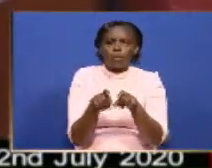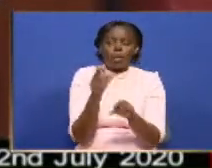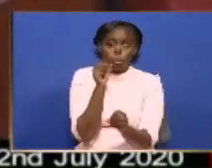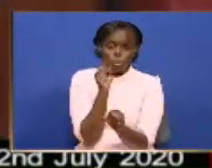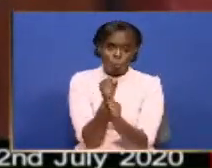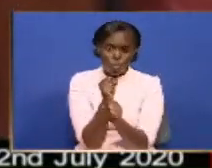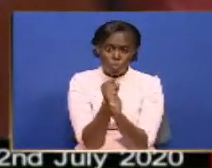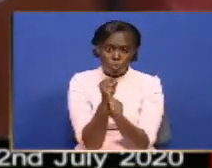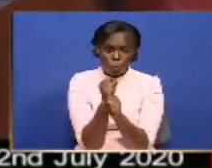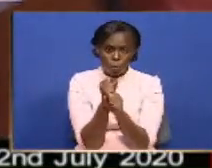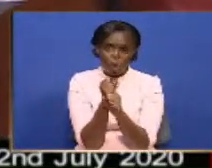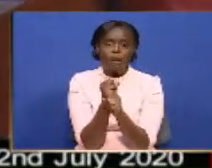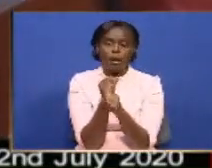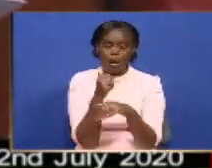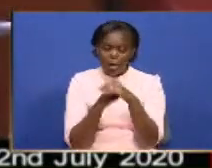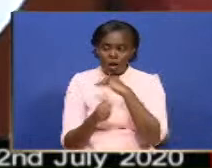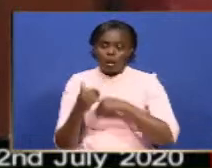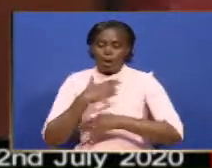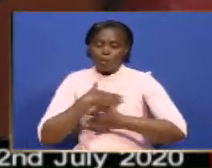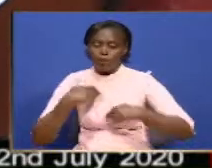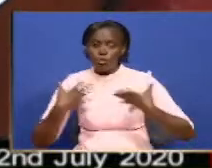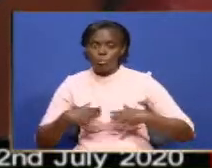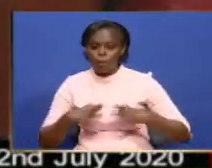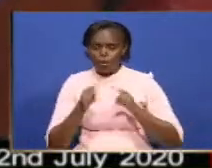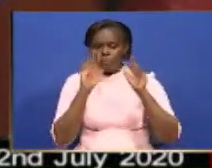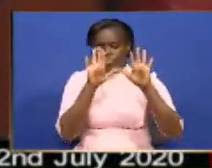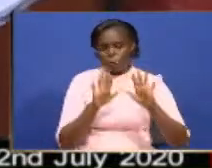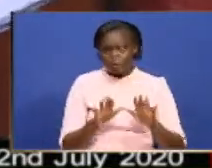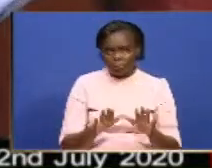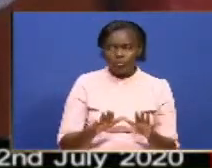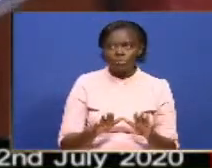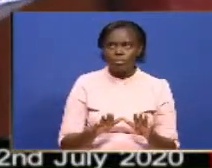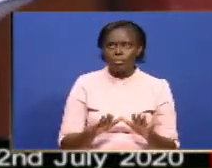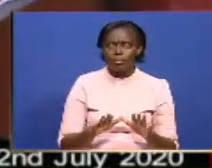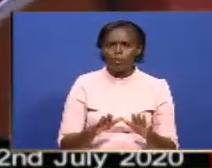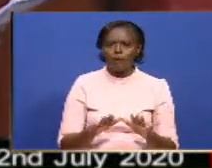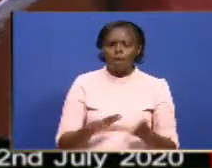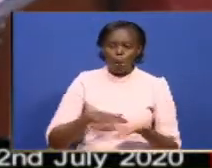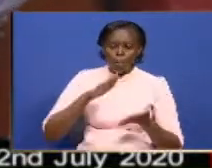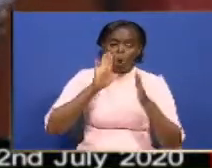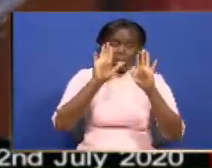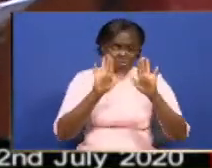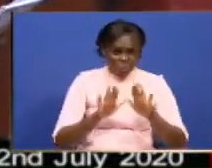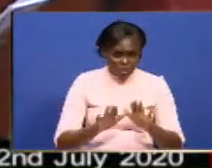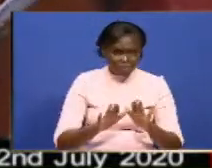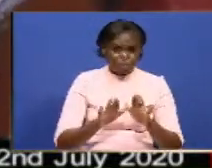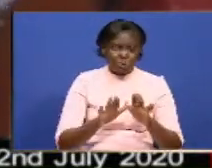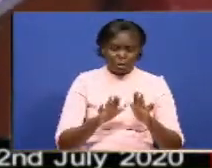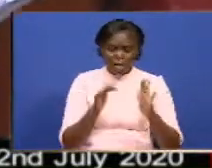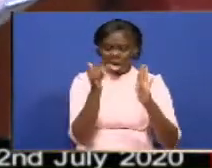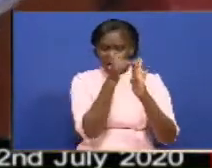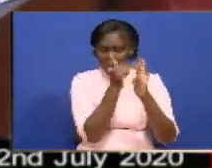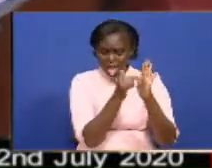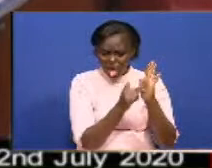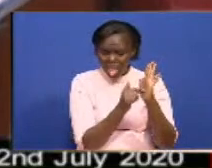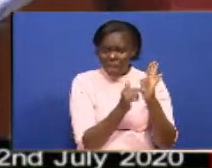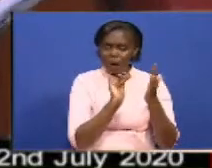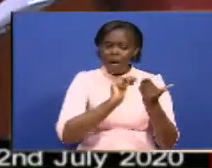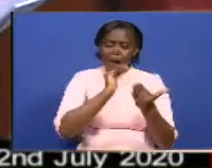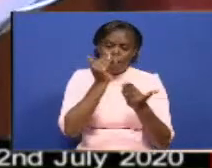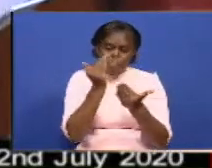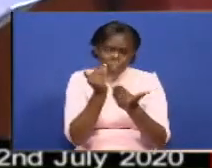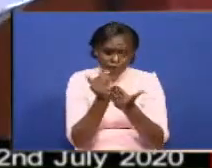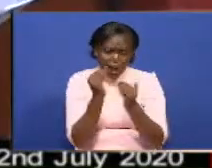duties pertaining to refugees. This is very important. But most important must be a provision to fund